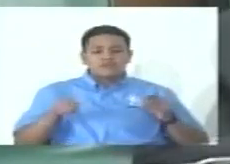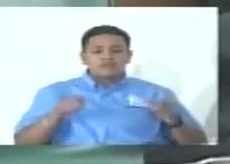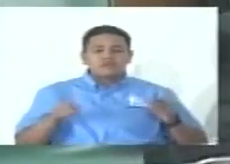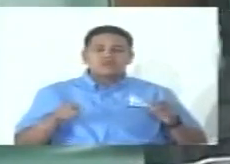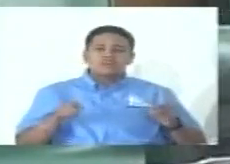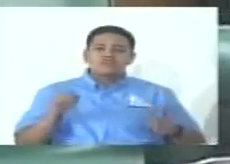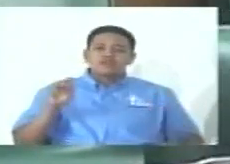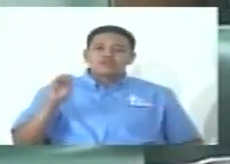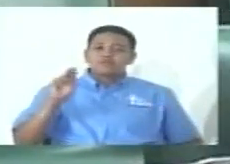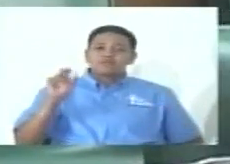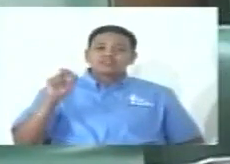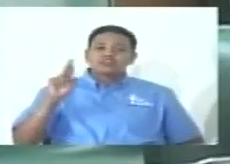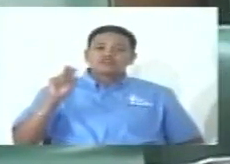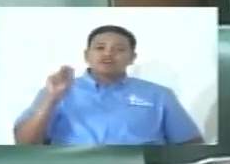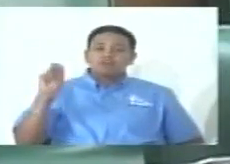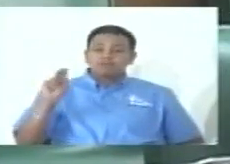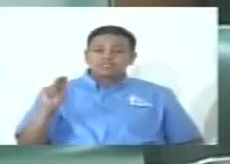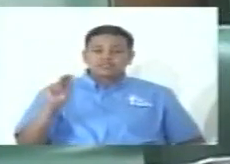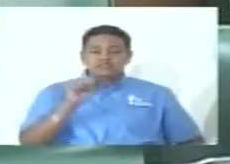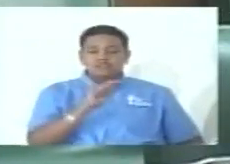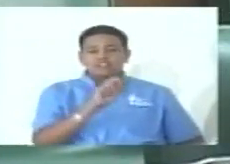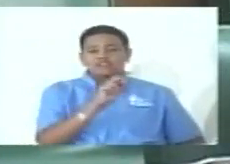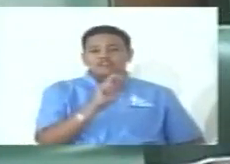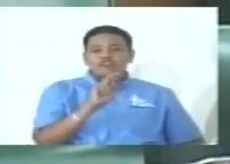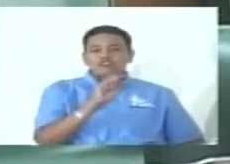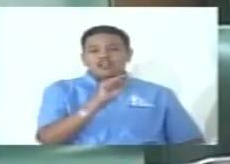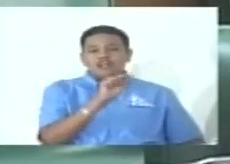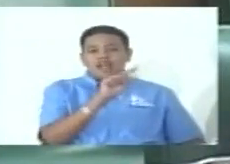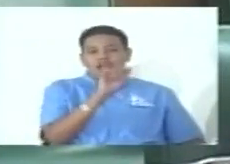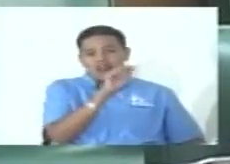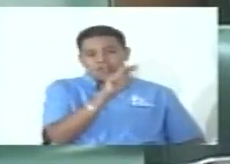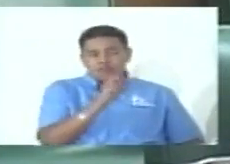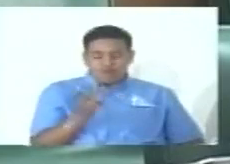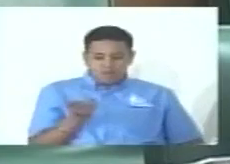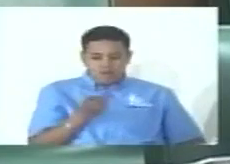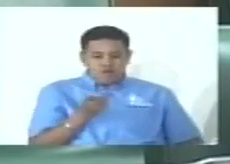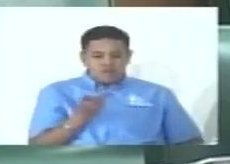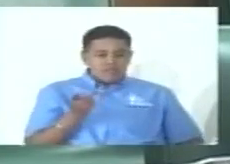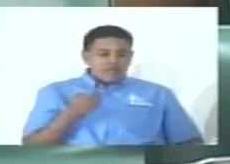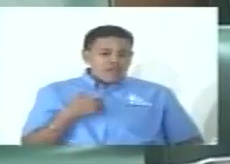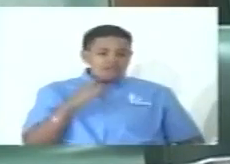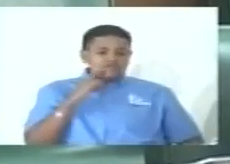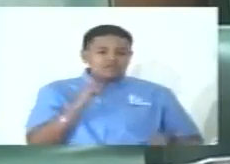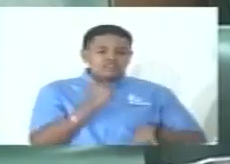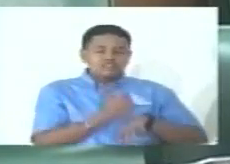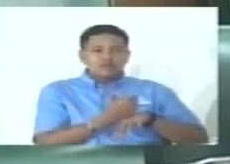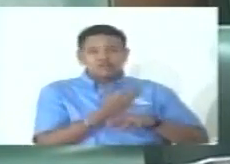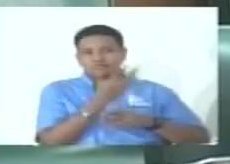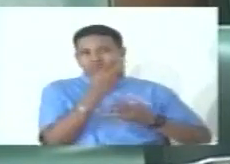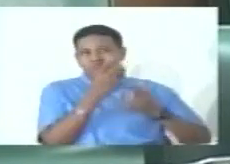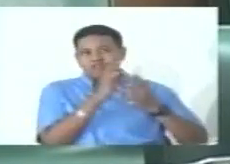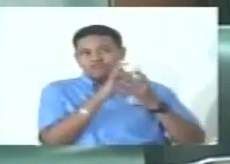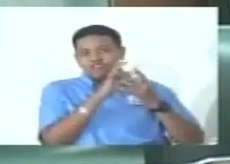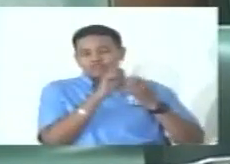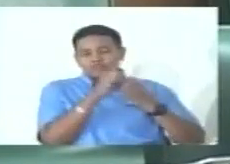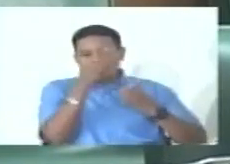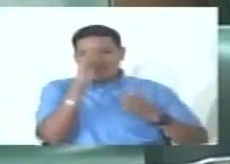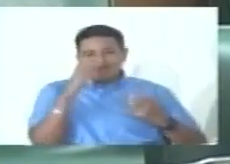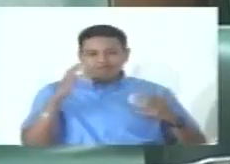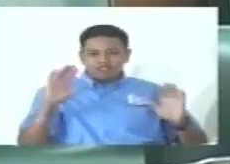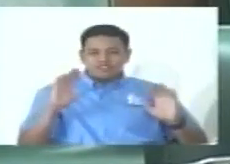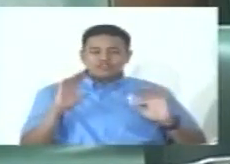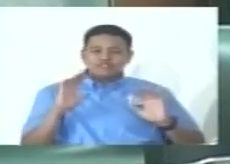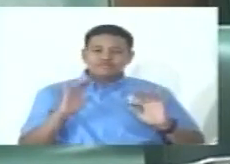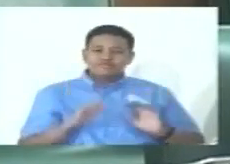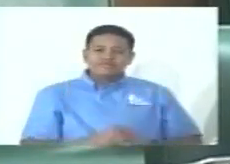Mrs. Robinson and Dr. Galimore had established a saving relationship